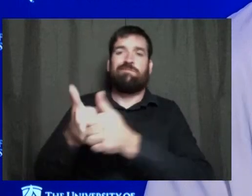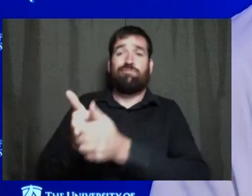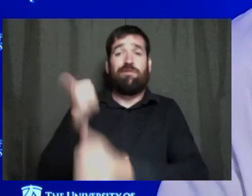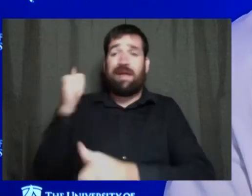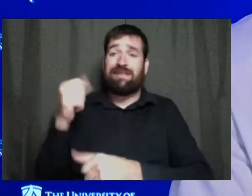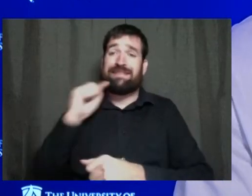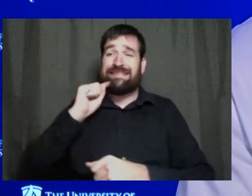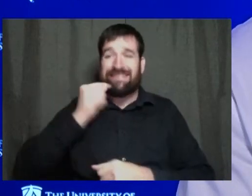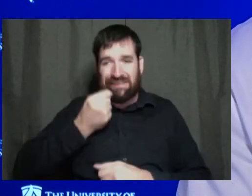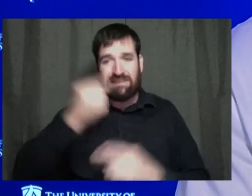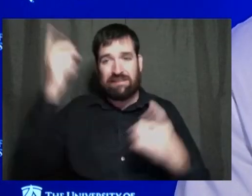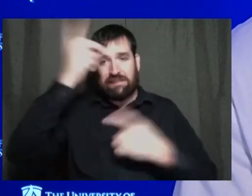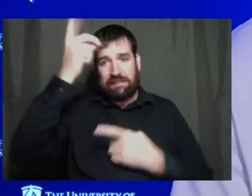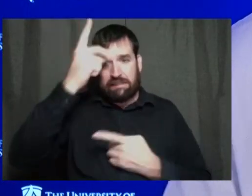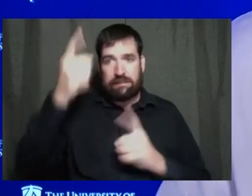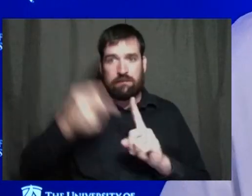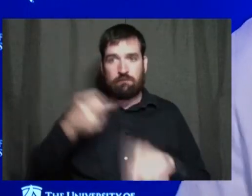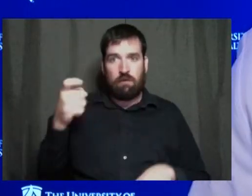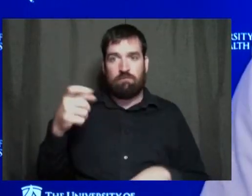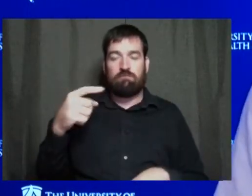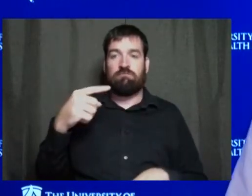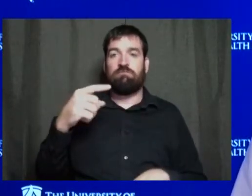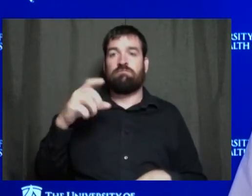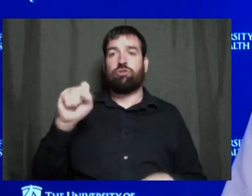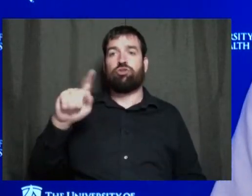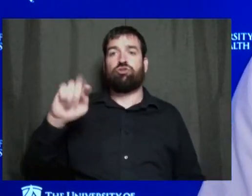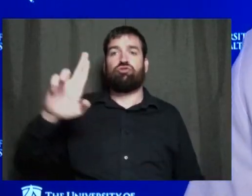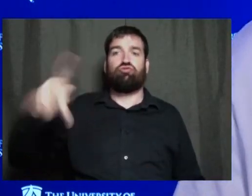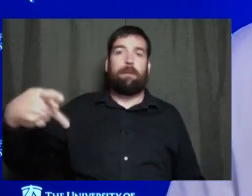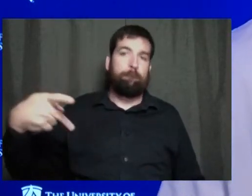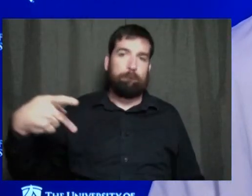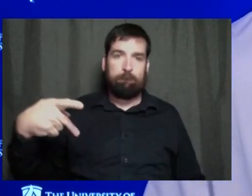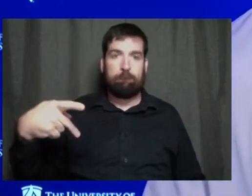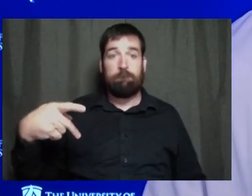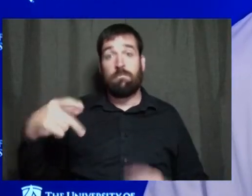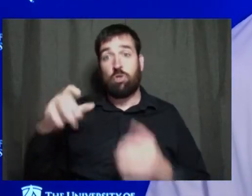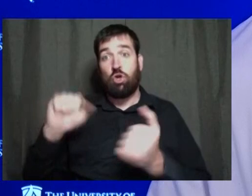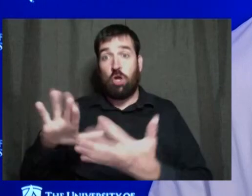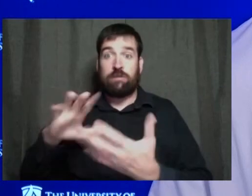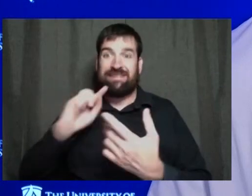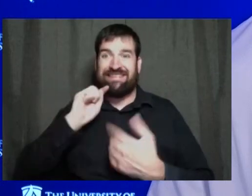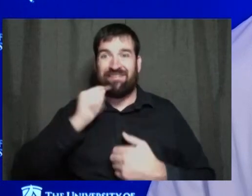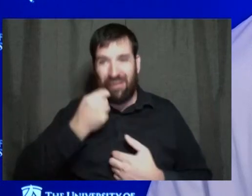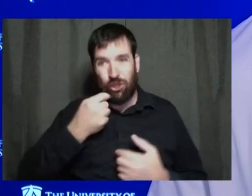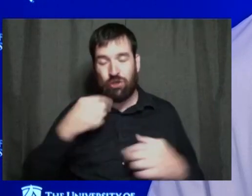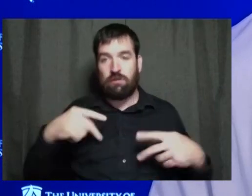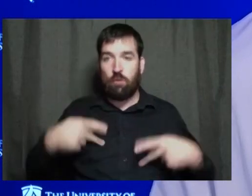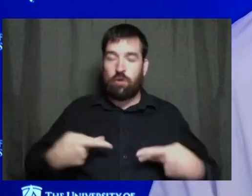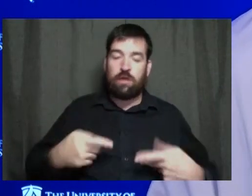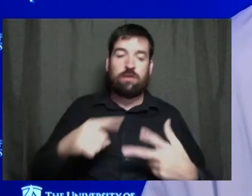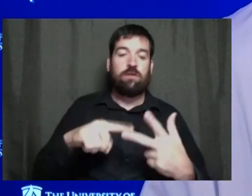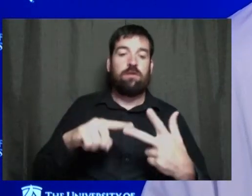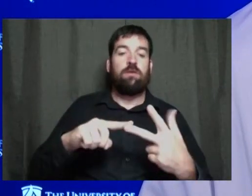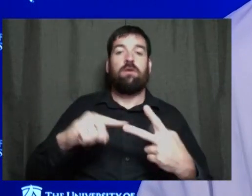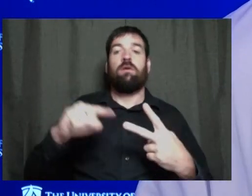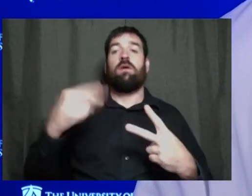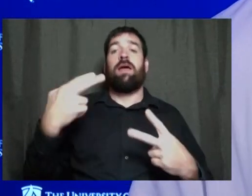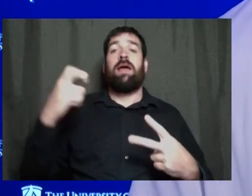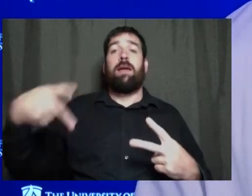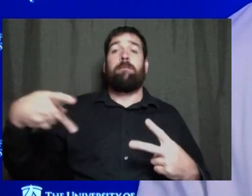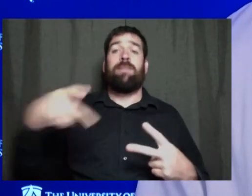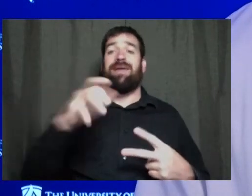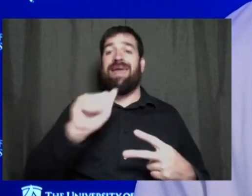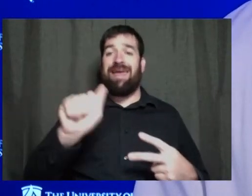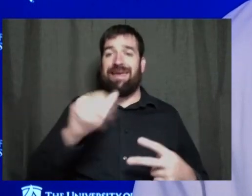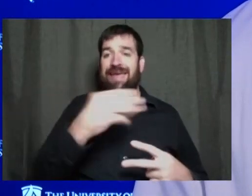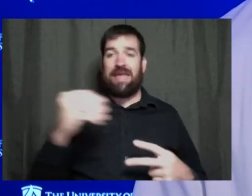from the strep pneumoniae, which can cause severe pneumonia. They include hepatitis A and B. There is no vaccine